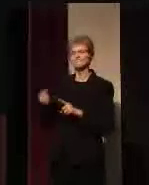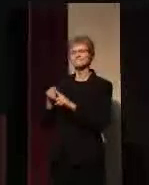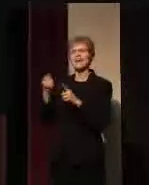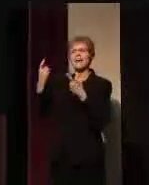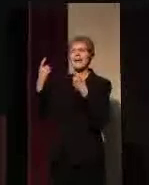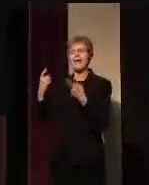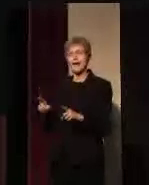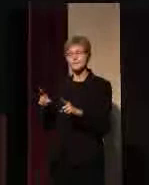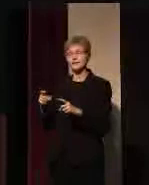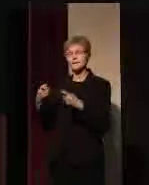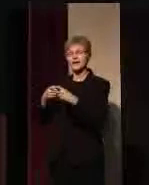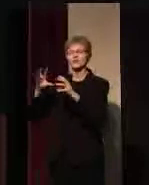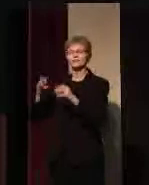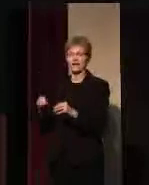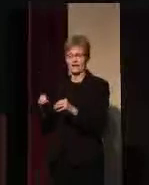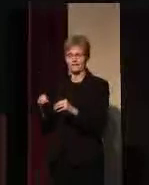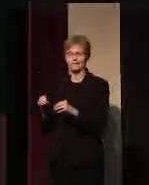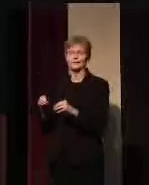Allegedly.